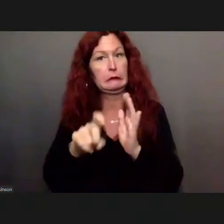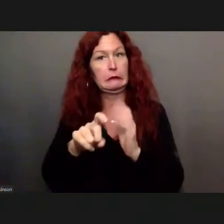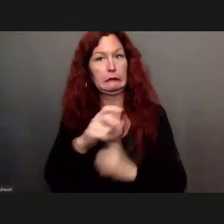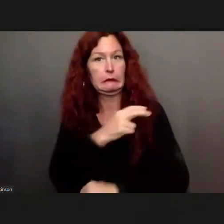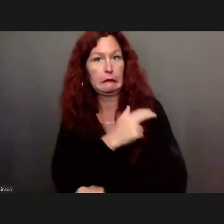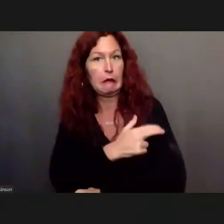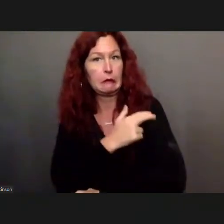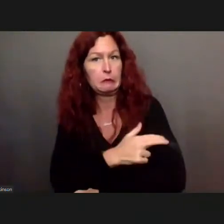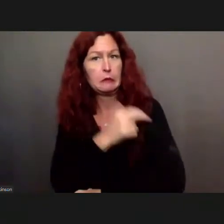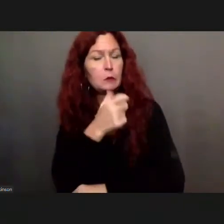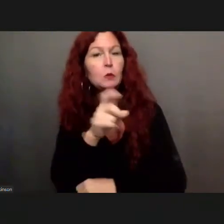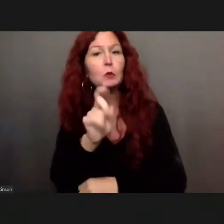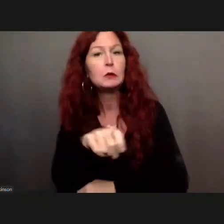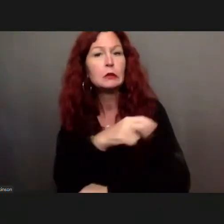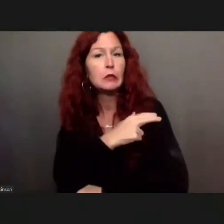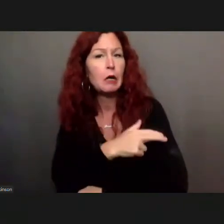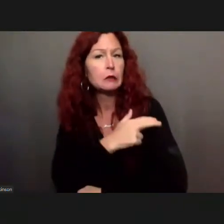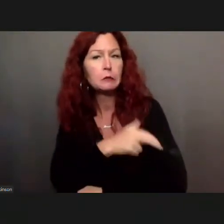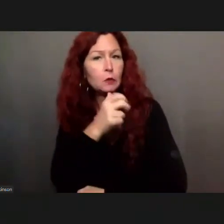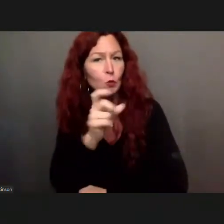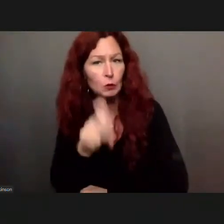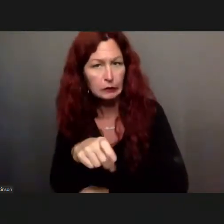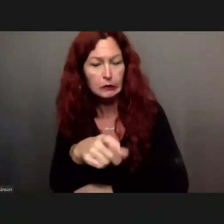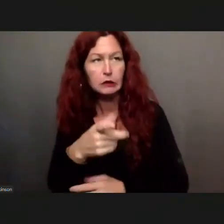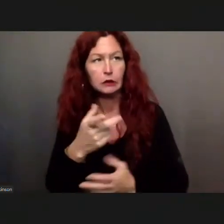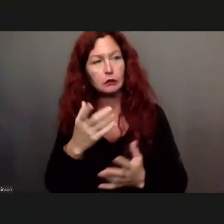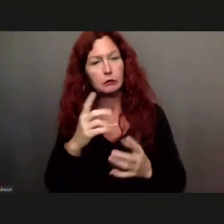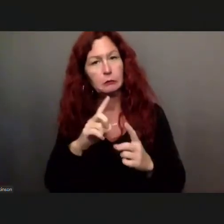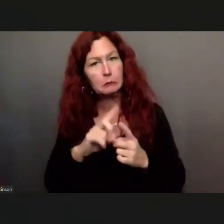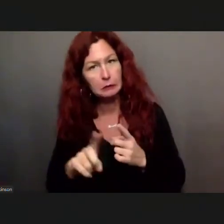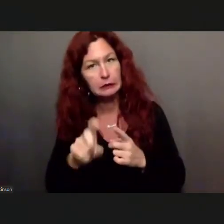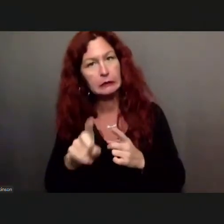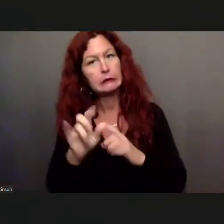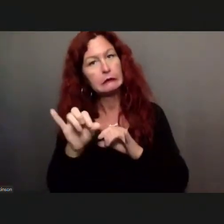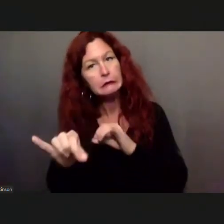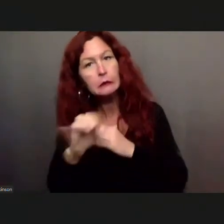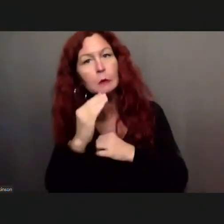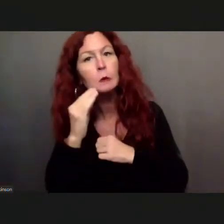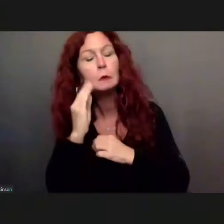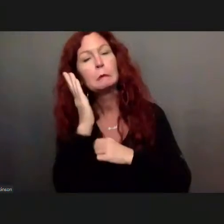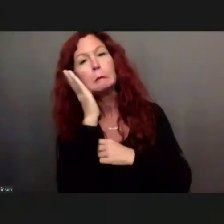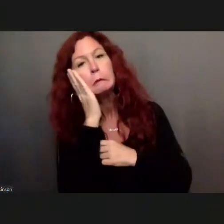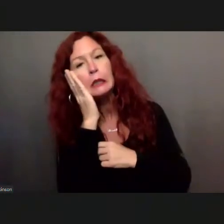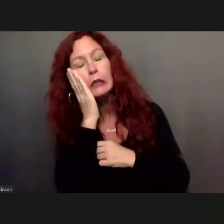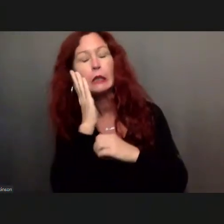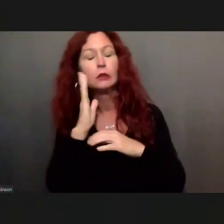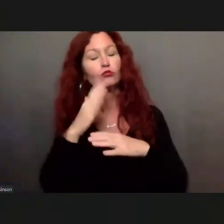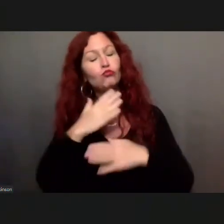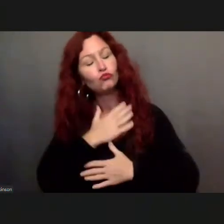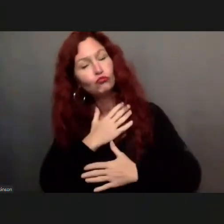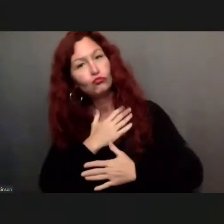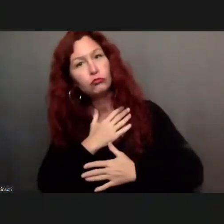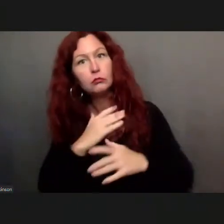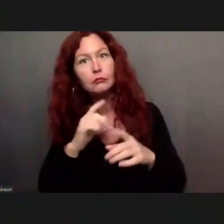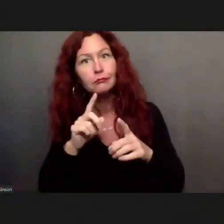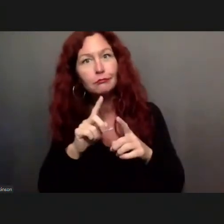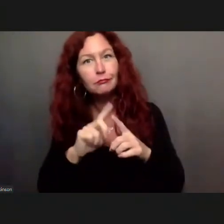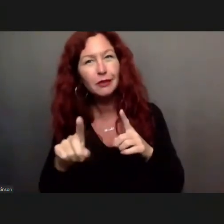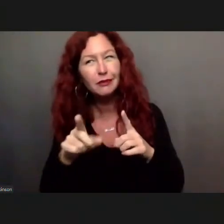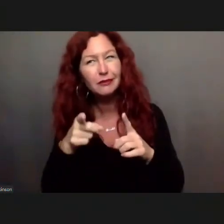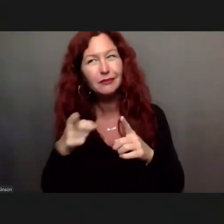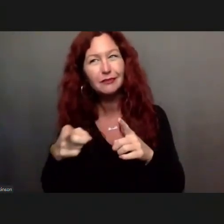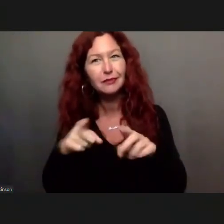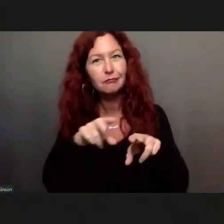rooms until they test negative for the virus. The eligibility criteria will be handled by the health department, and everything will